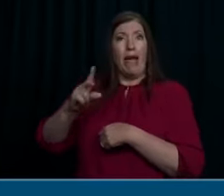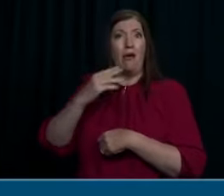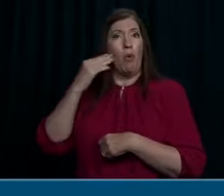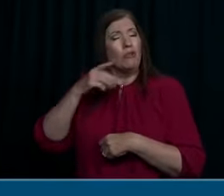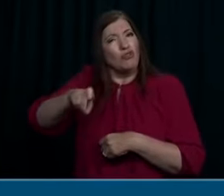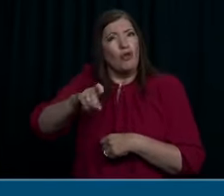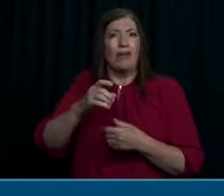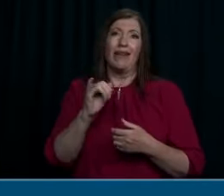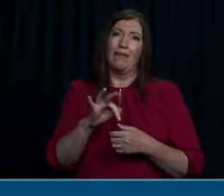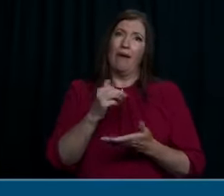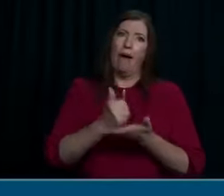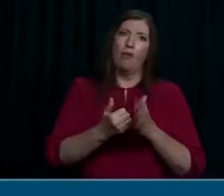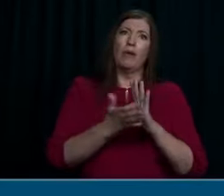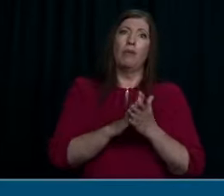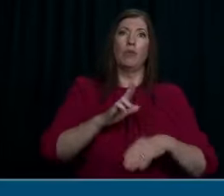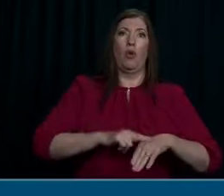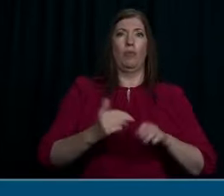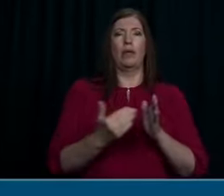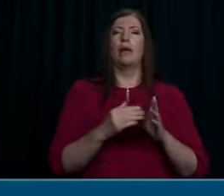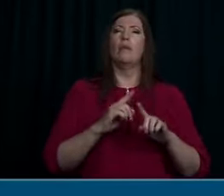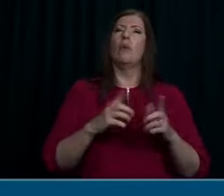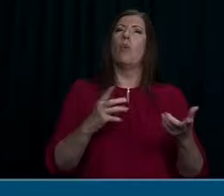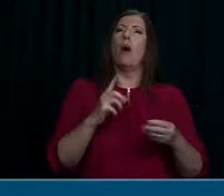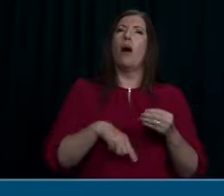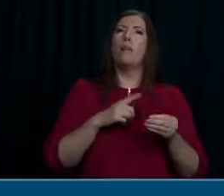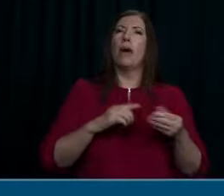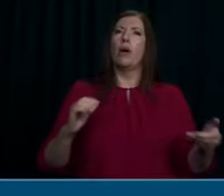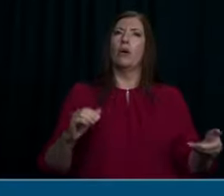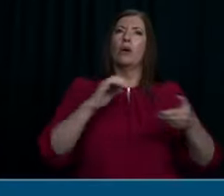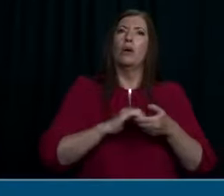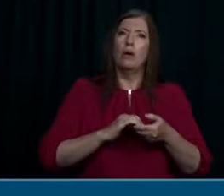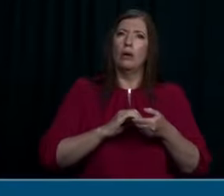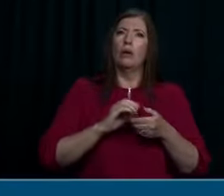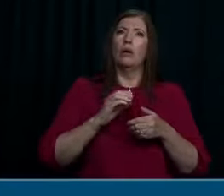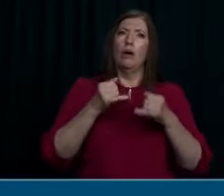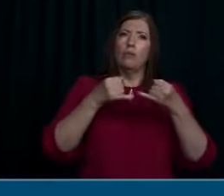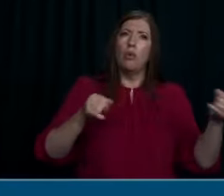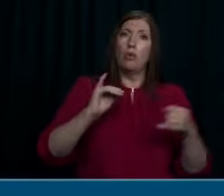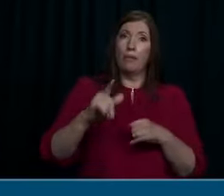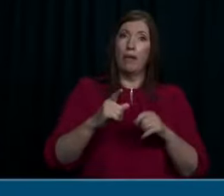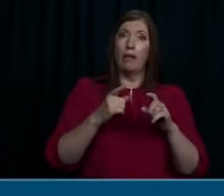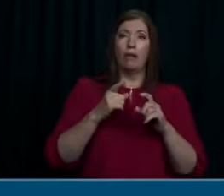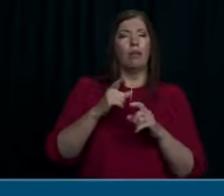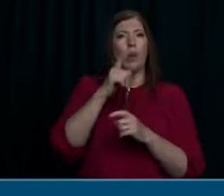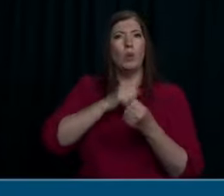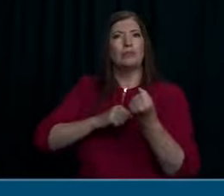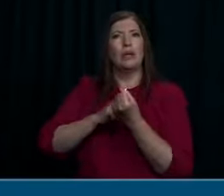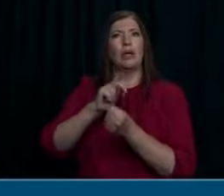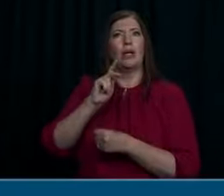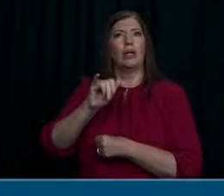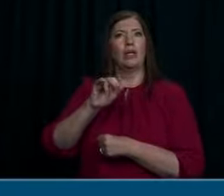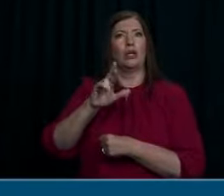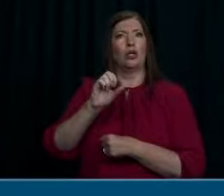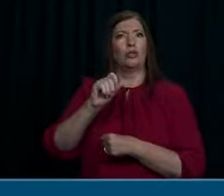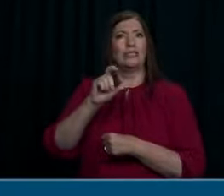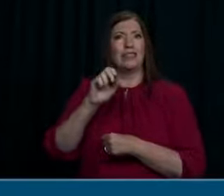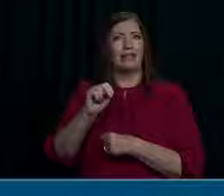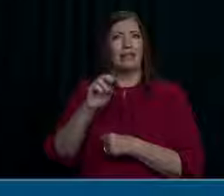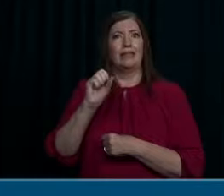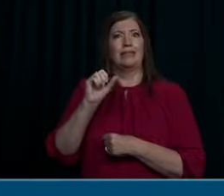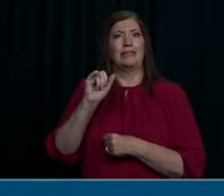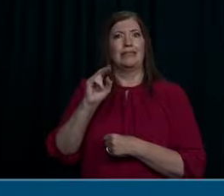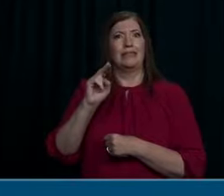that bipartisan immigration bill that was sponsored by Senator Kirsten Sinema? What was your thoughts on that? I didn't